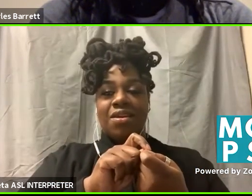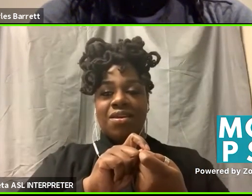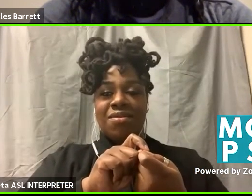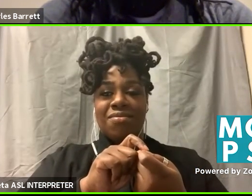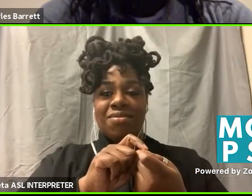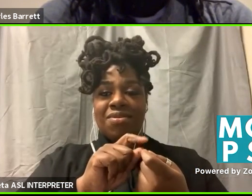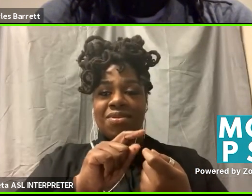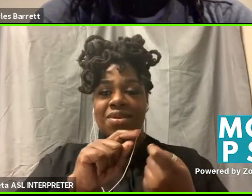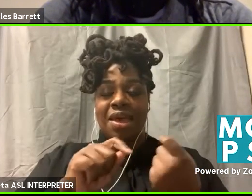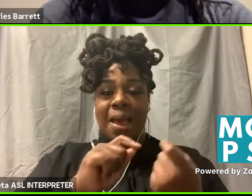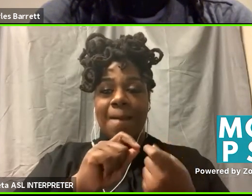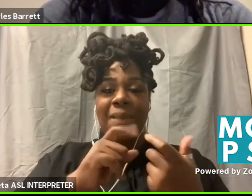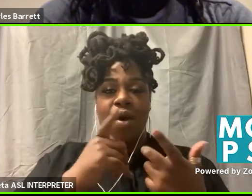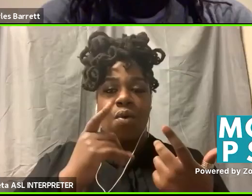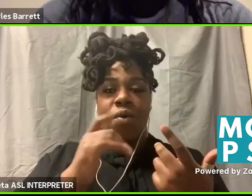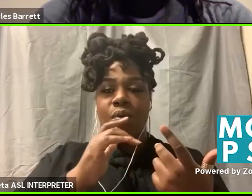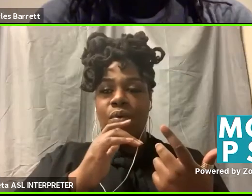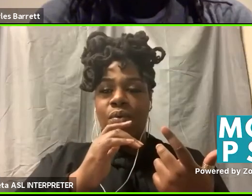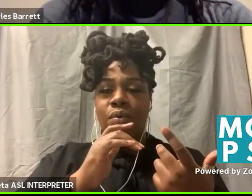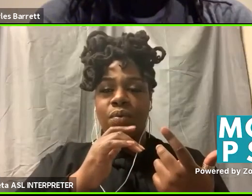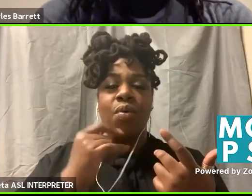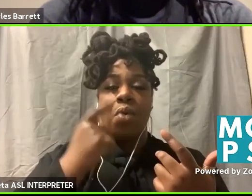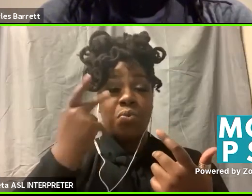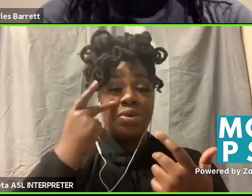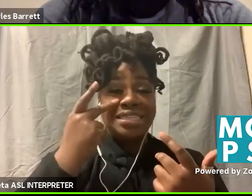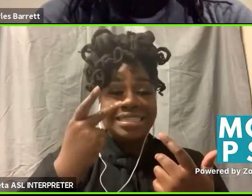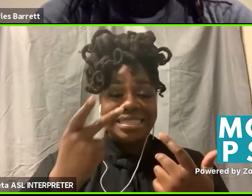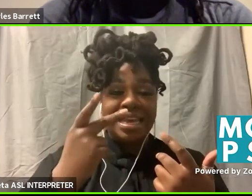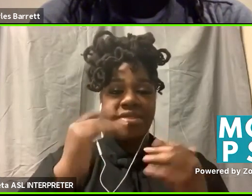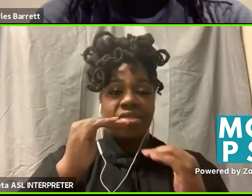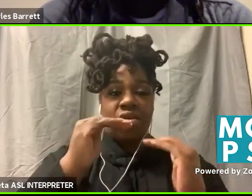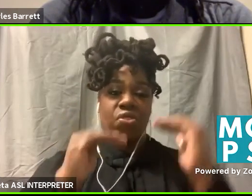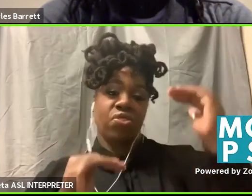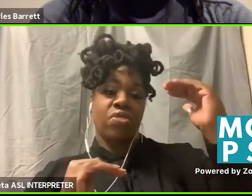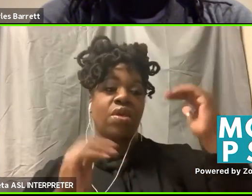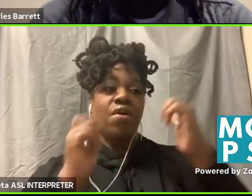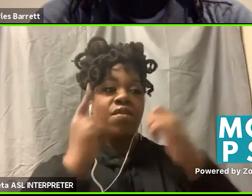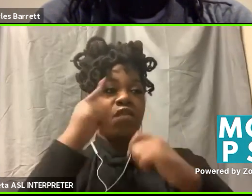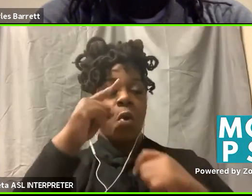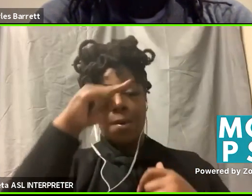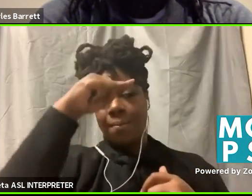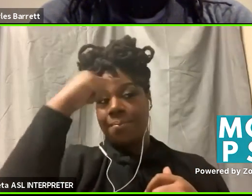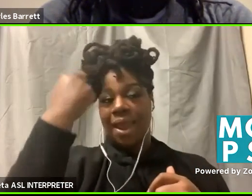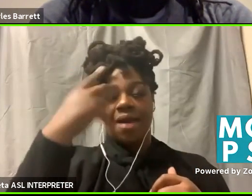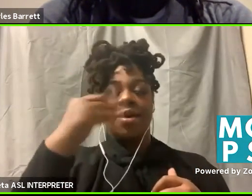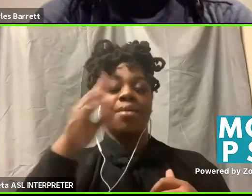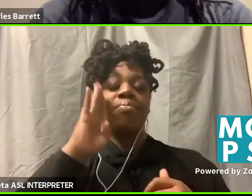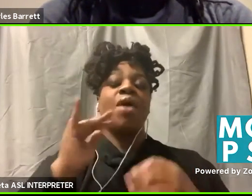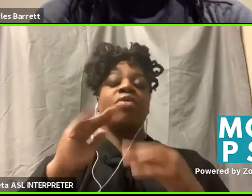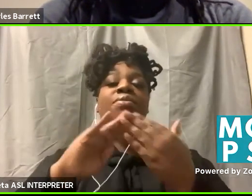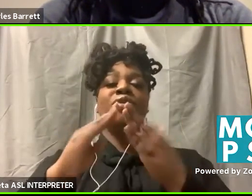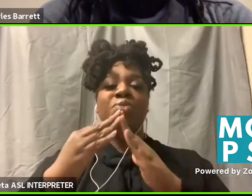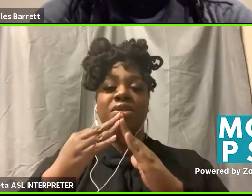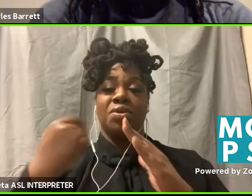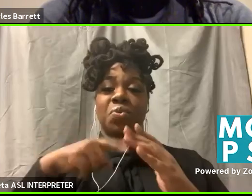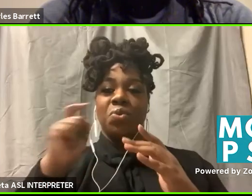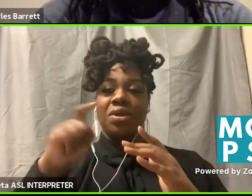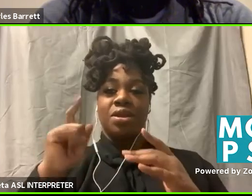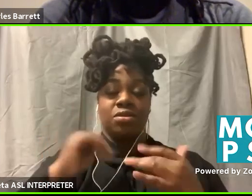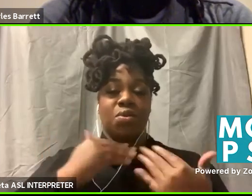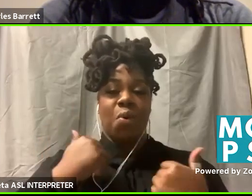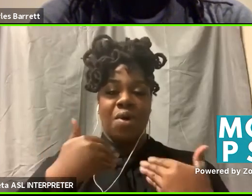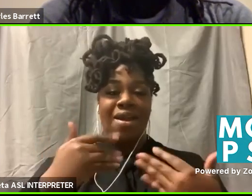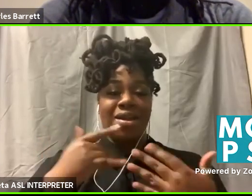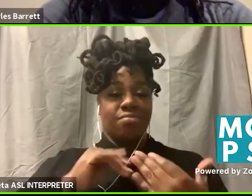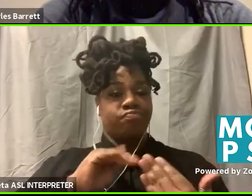and the outcomes that we experience for Black and Brown communities of these certain backgrounds, and being able to address that head on